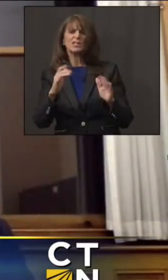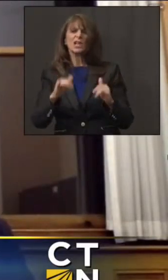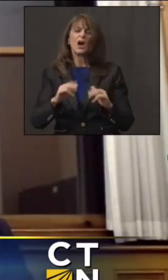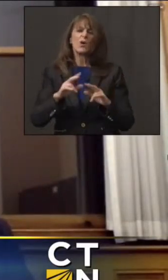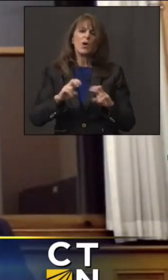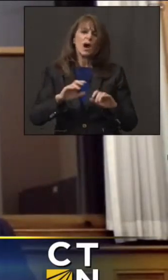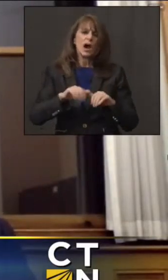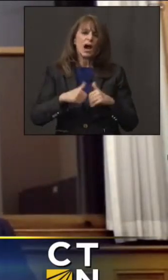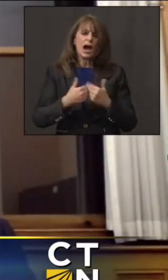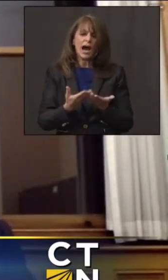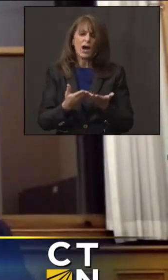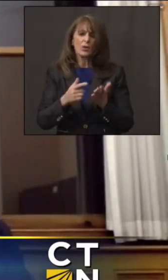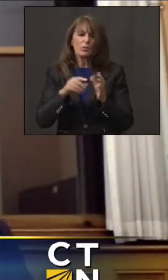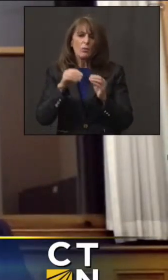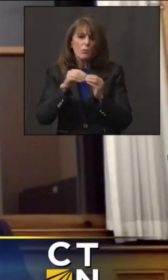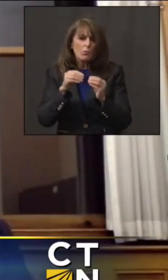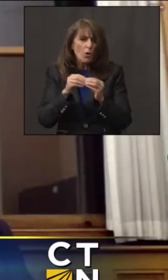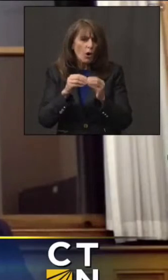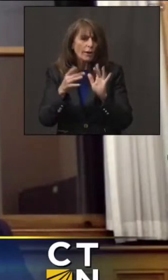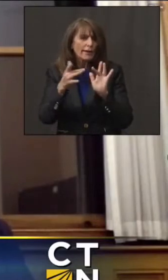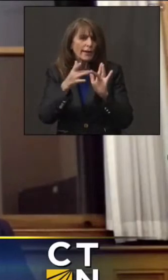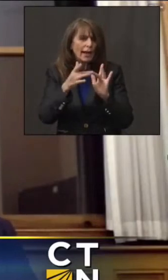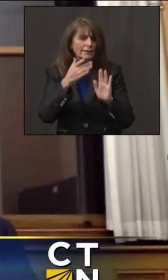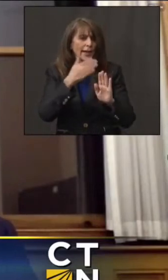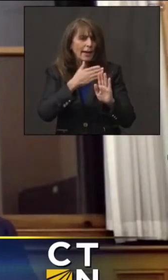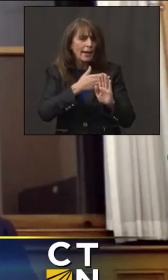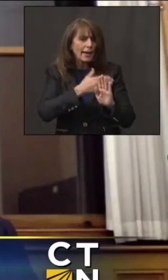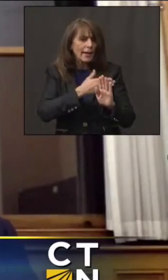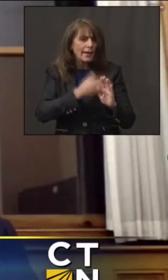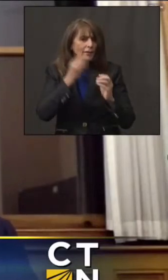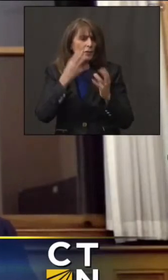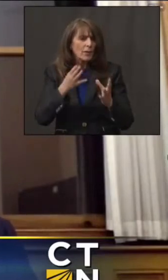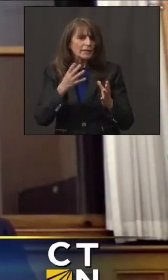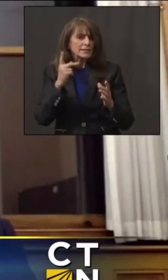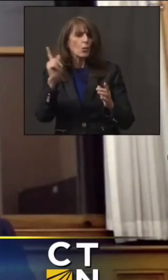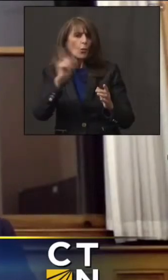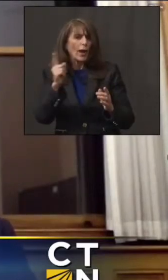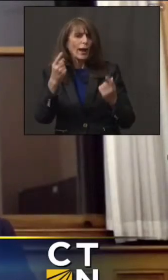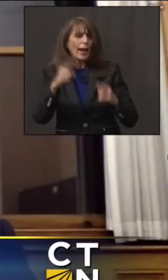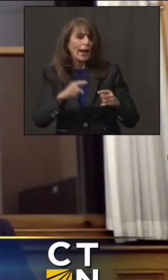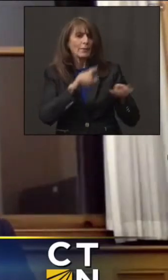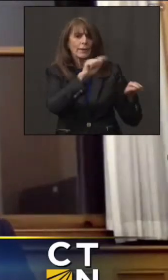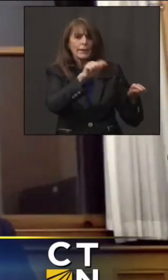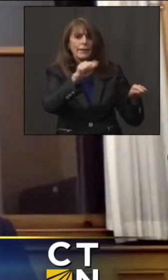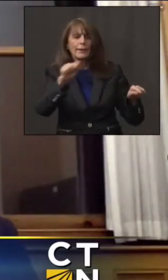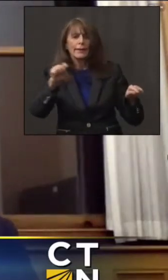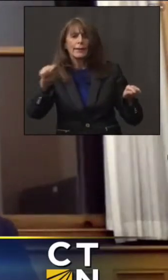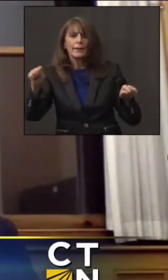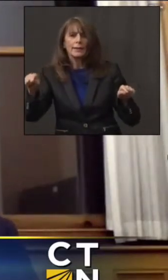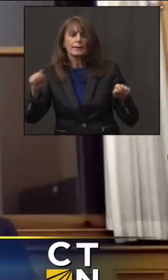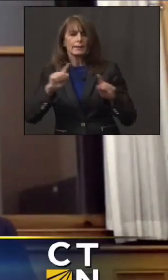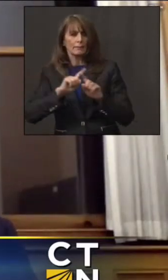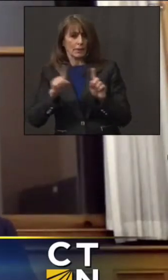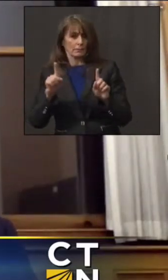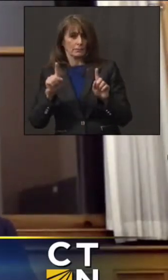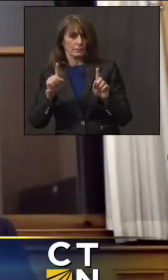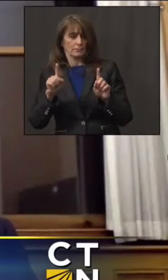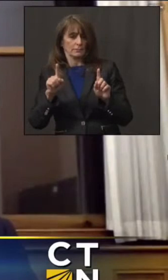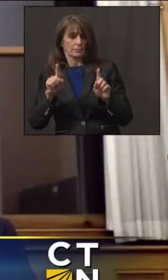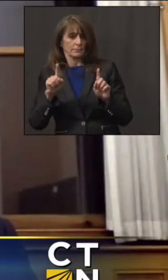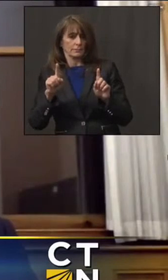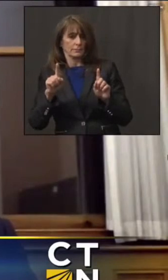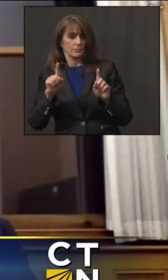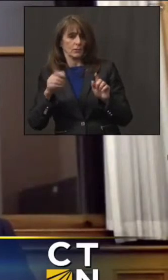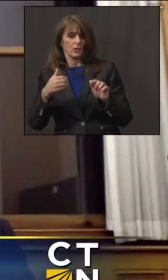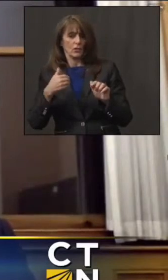data mine more into the contact database. The thing that we struggle with is that when you have a period